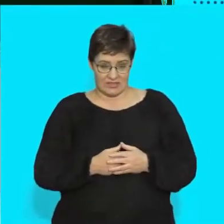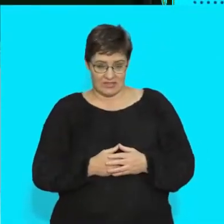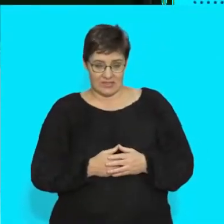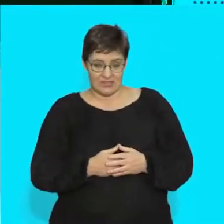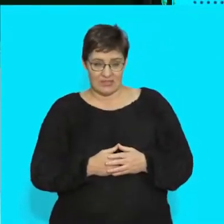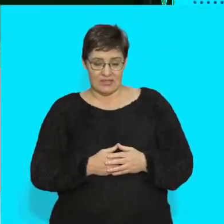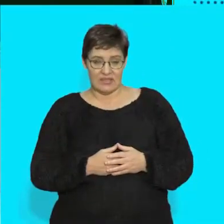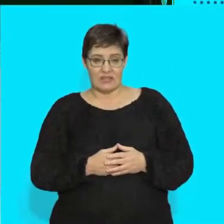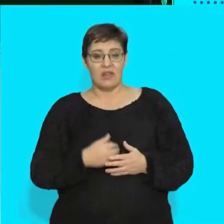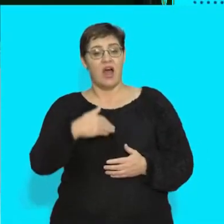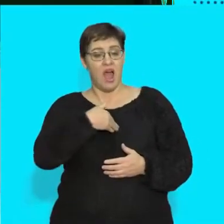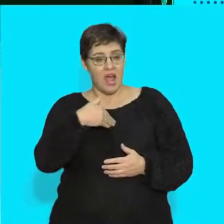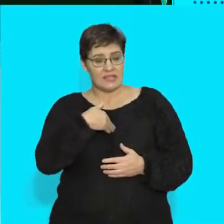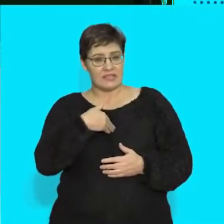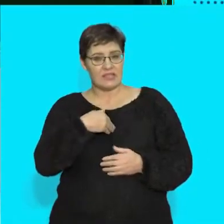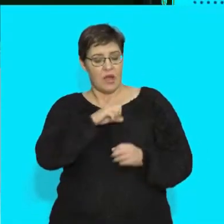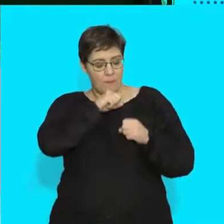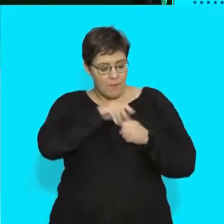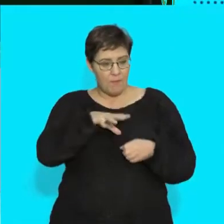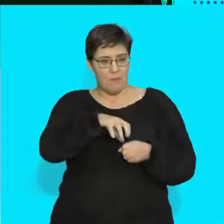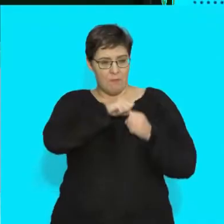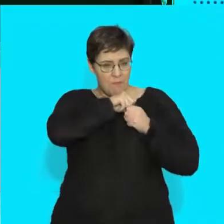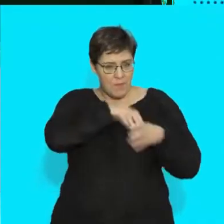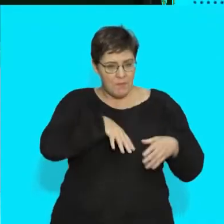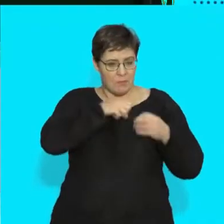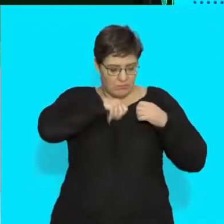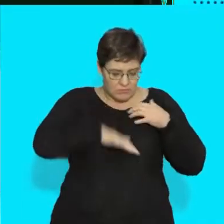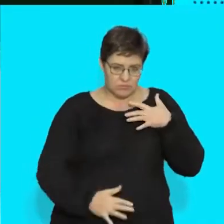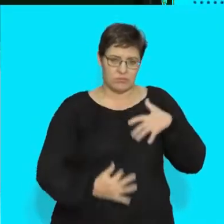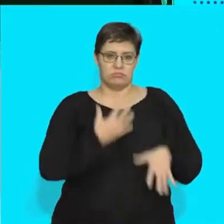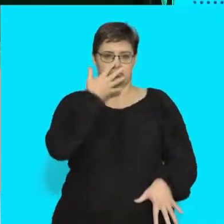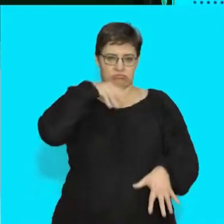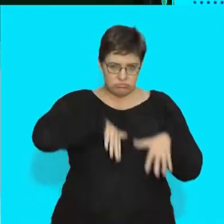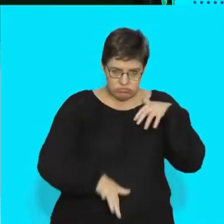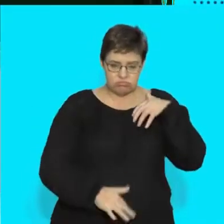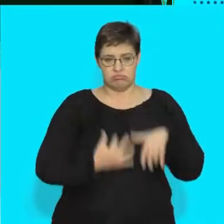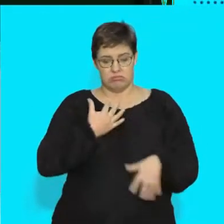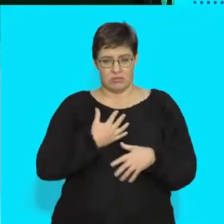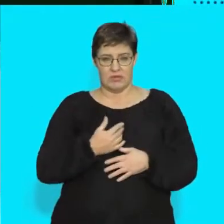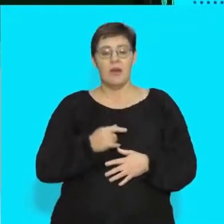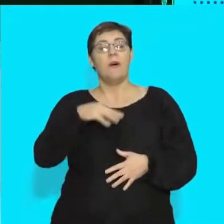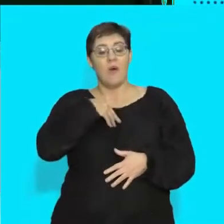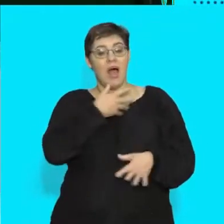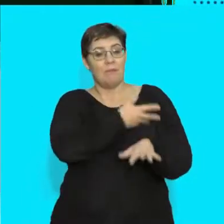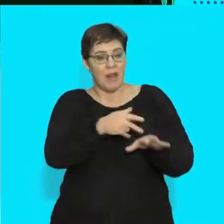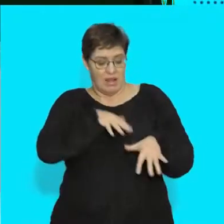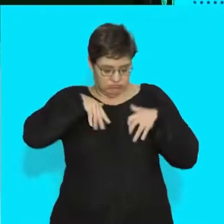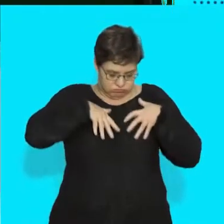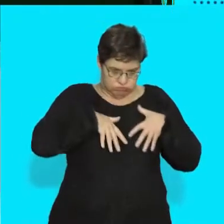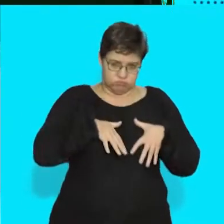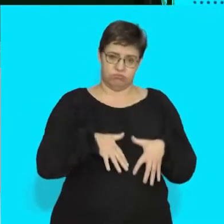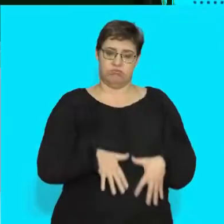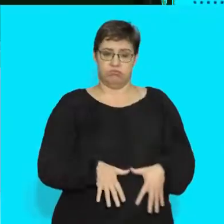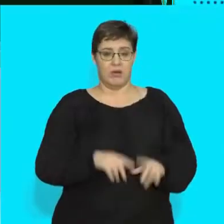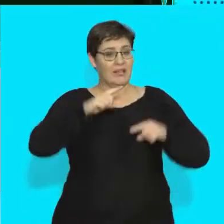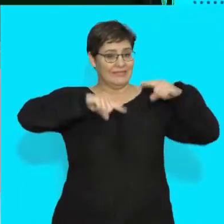and food, right? And the heart is just the pumping part of it. The blood that I have must travel in these